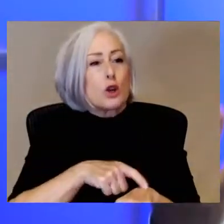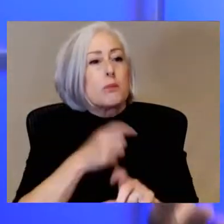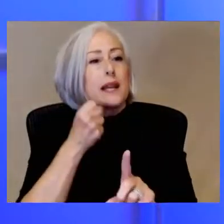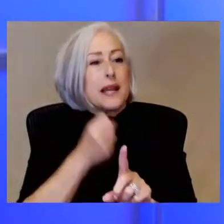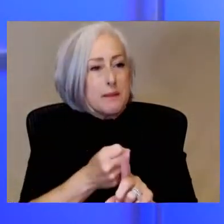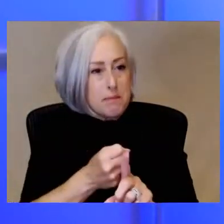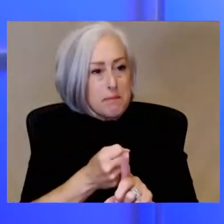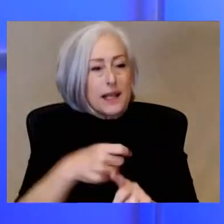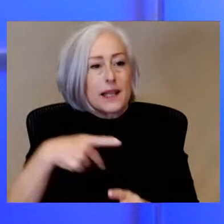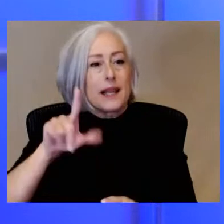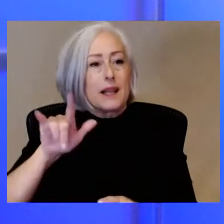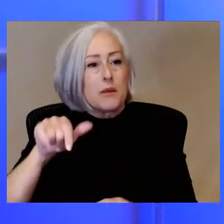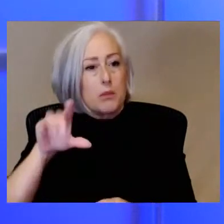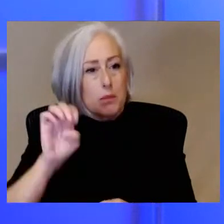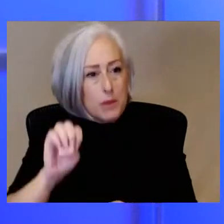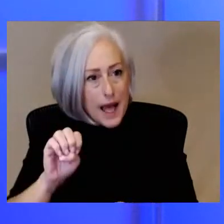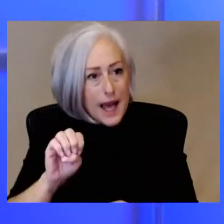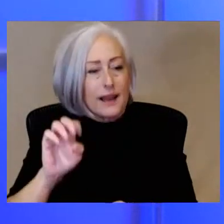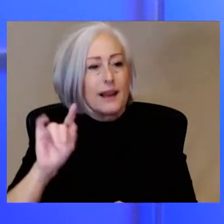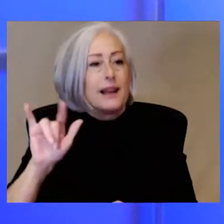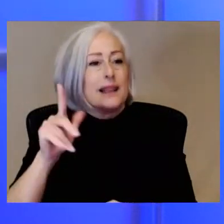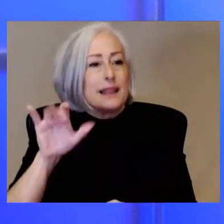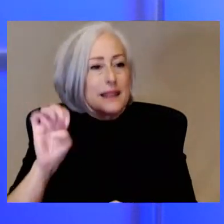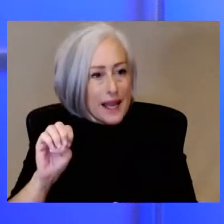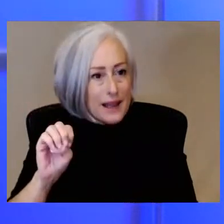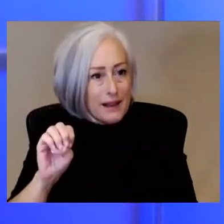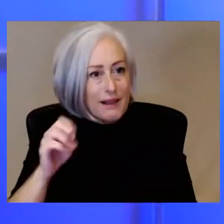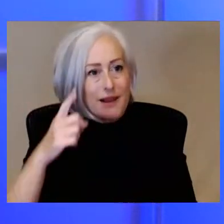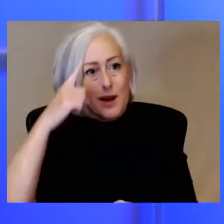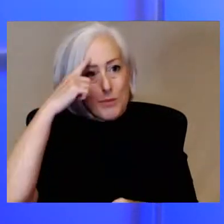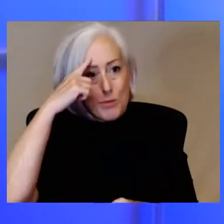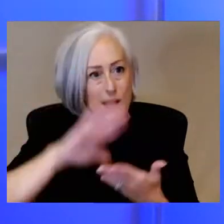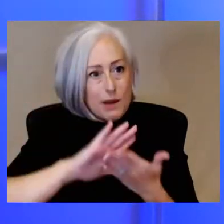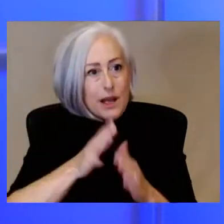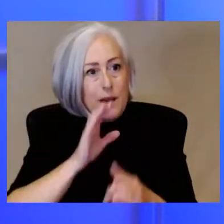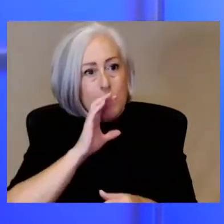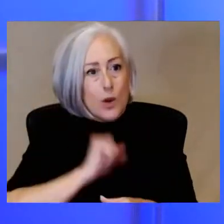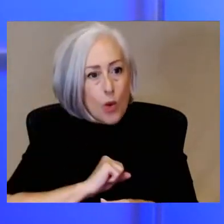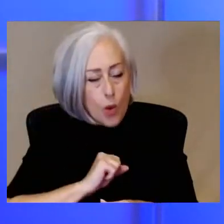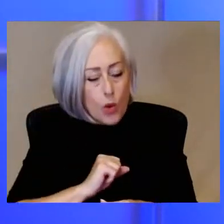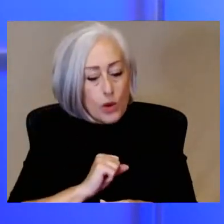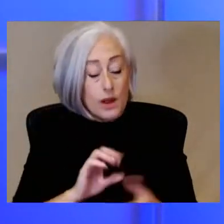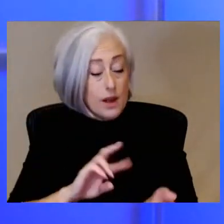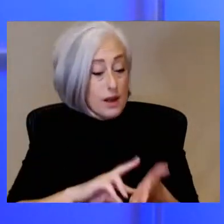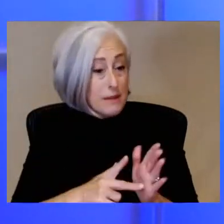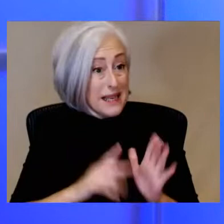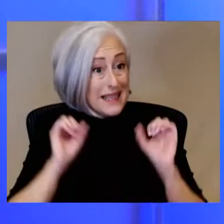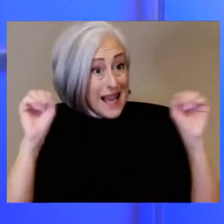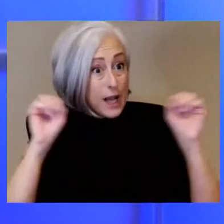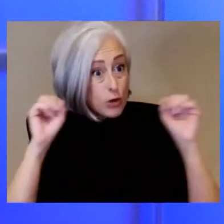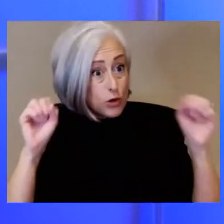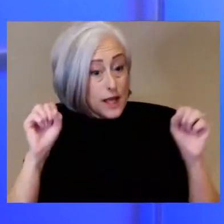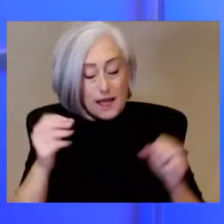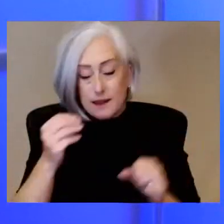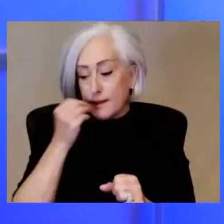of brain aging as we get older. So exercise, eat right, and if you're having memory issues, get evaluated. Early